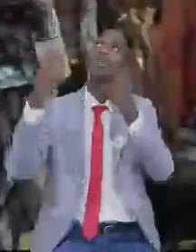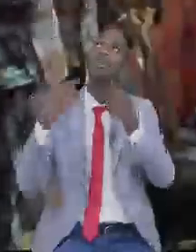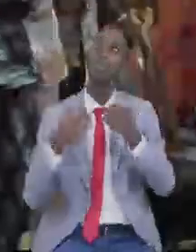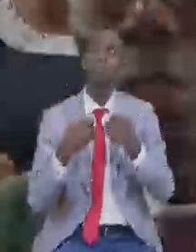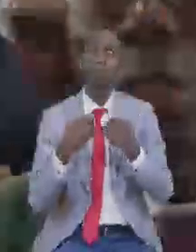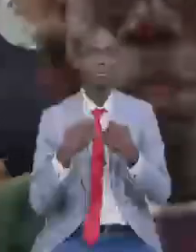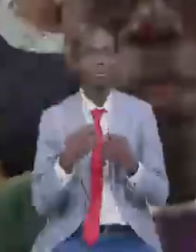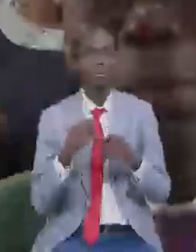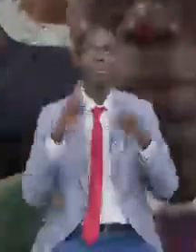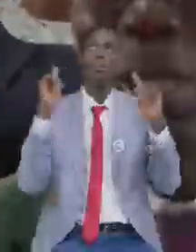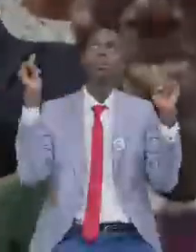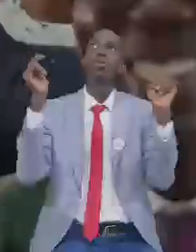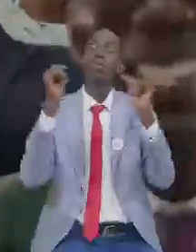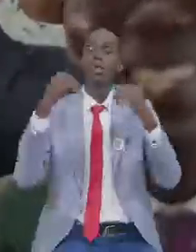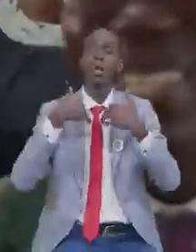Triumph has come.